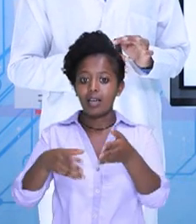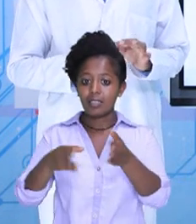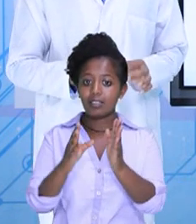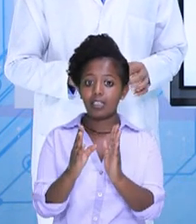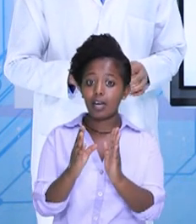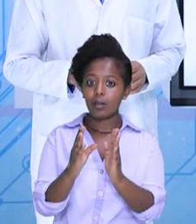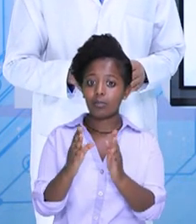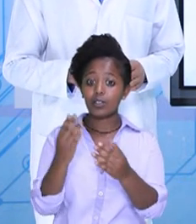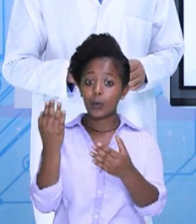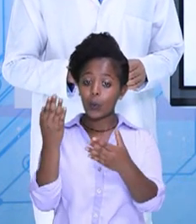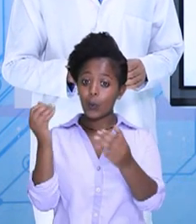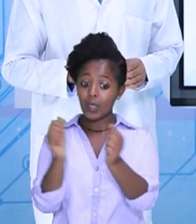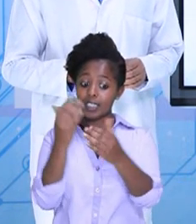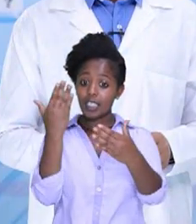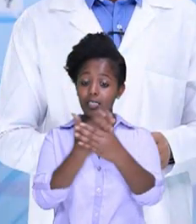with restriction.